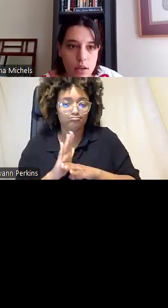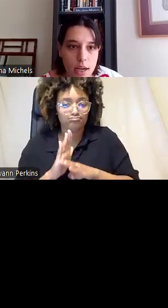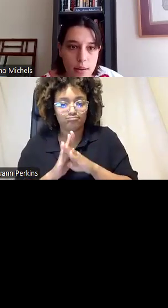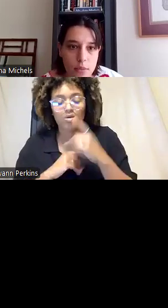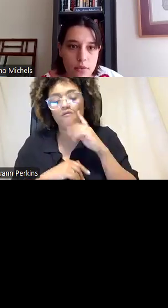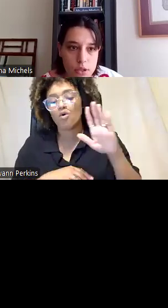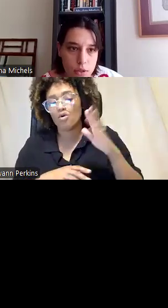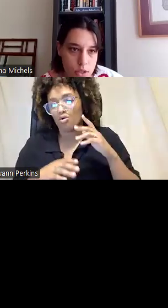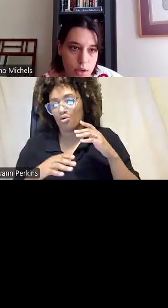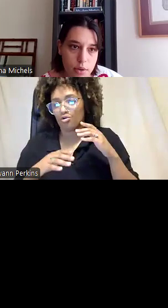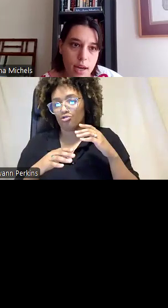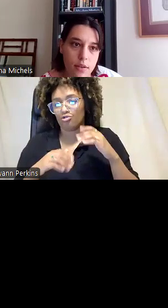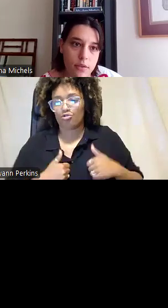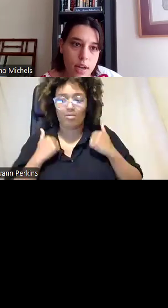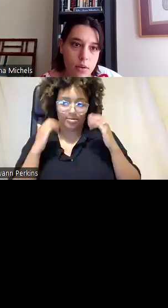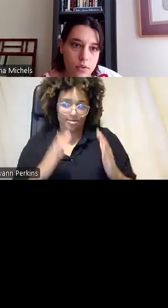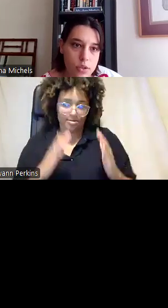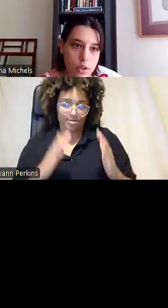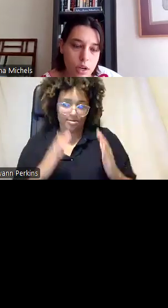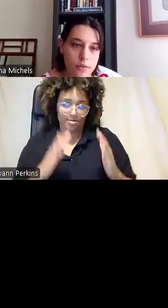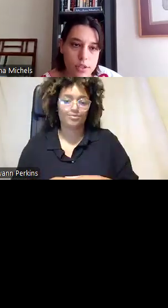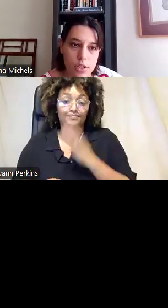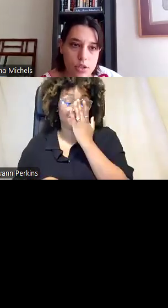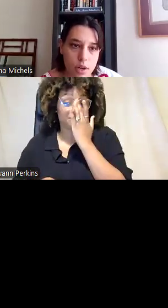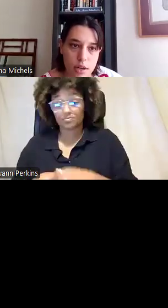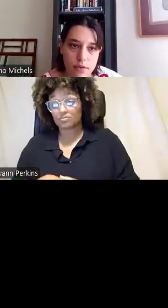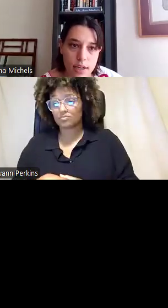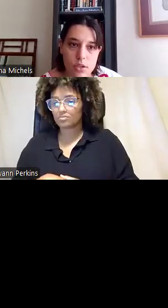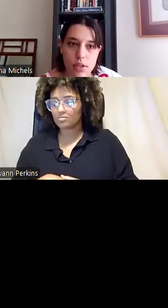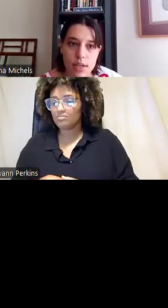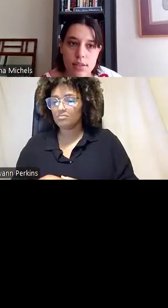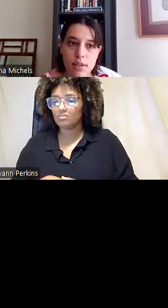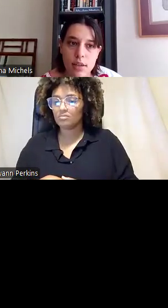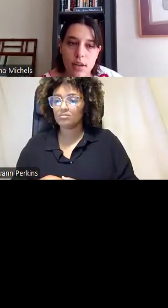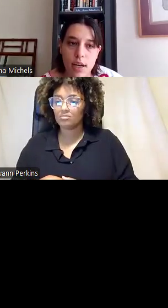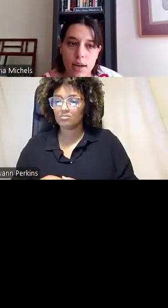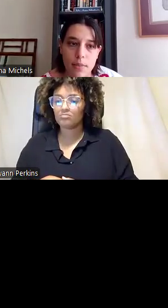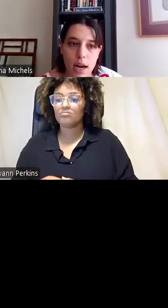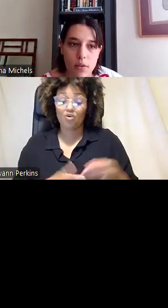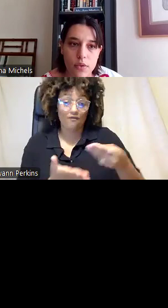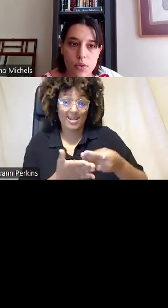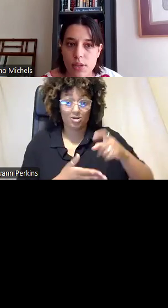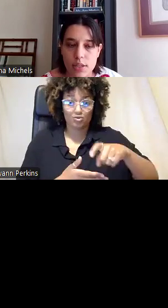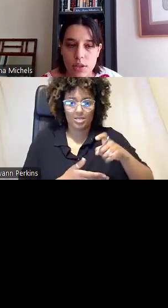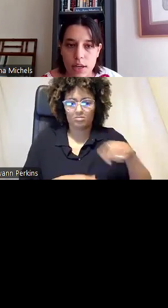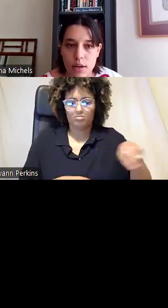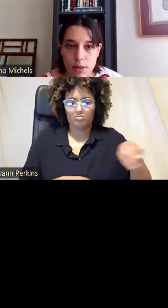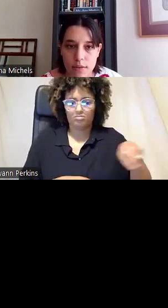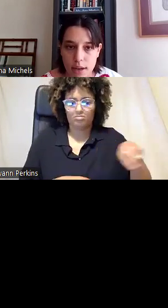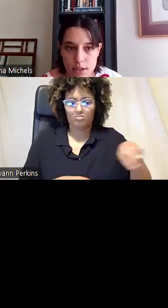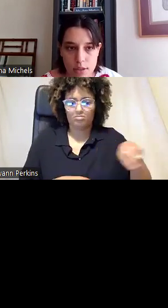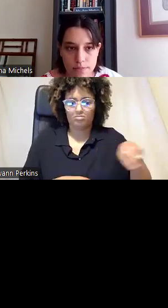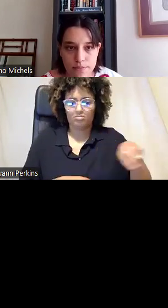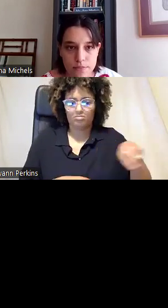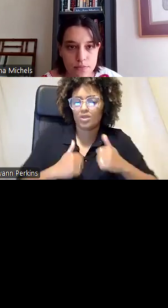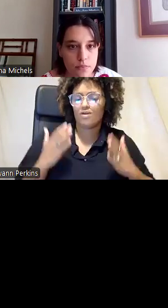chat. The first question that we have, how have you started the conversation surrounding financial needs, and how have you used that to create a plan